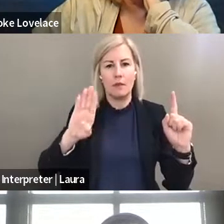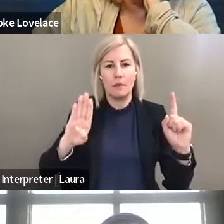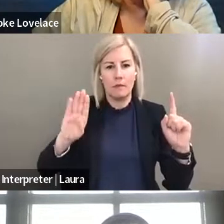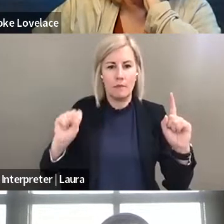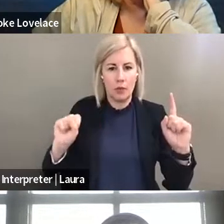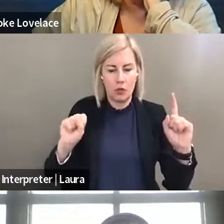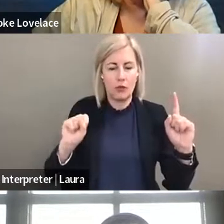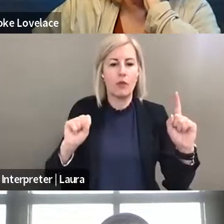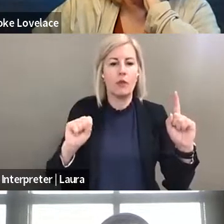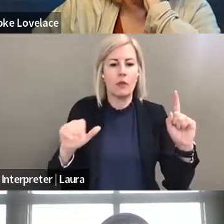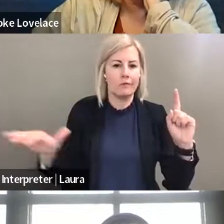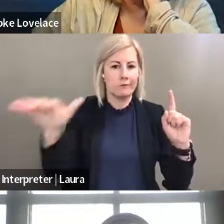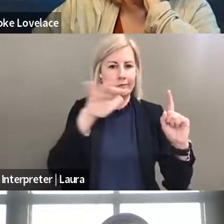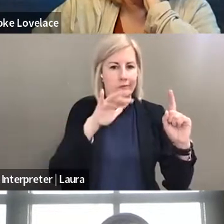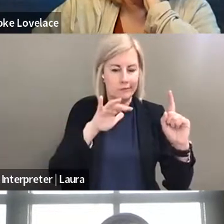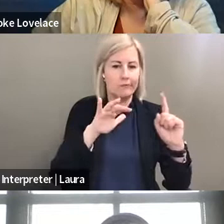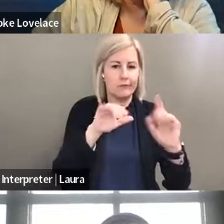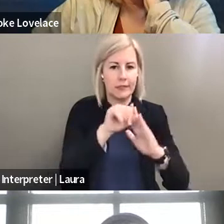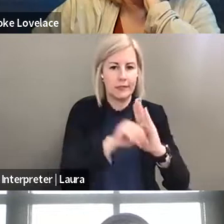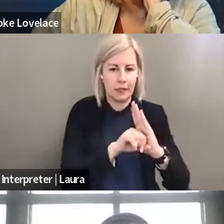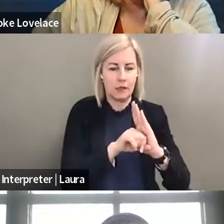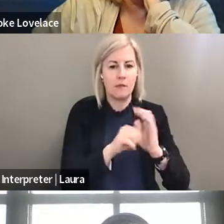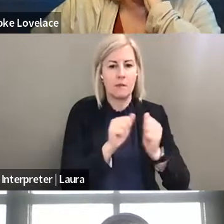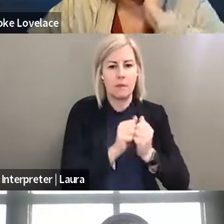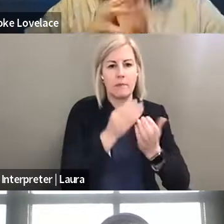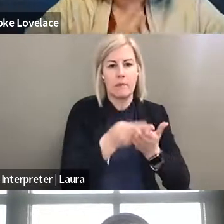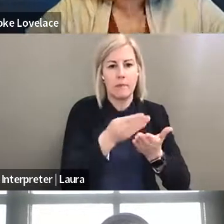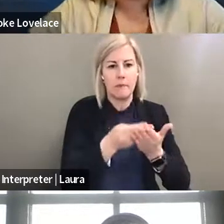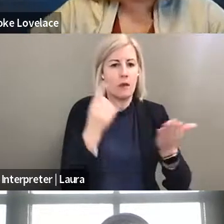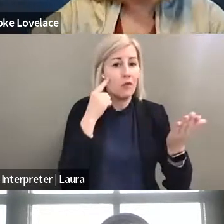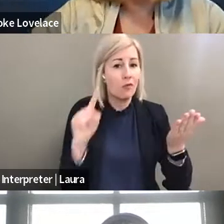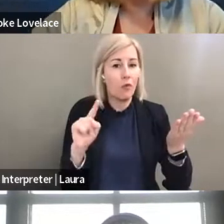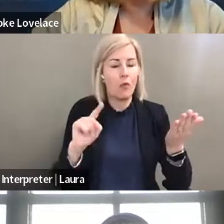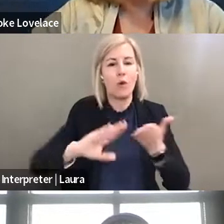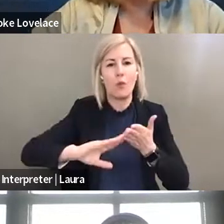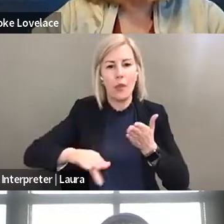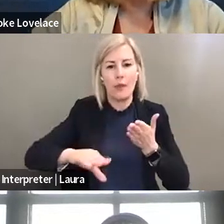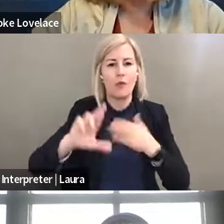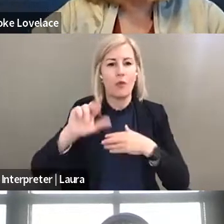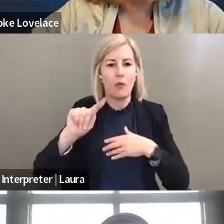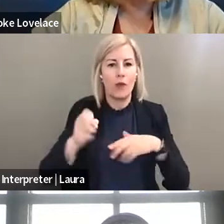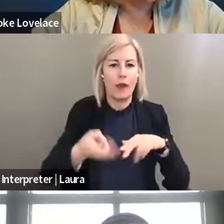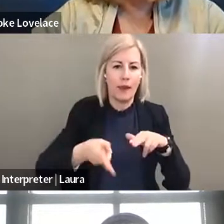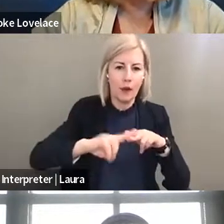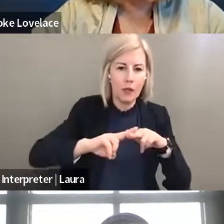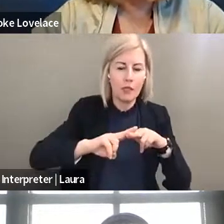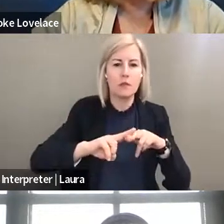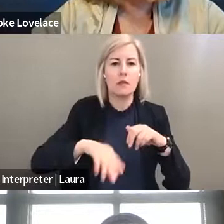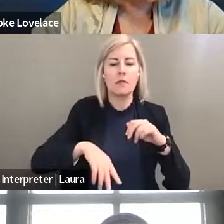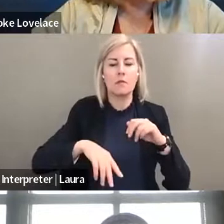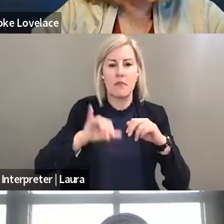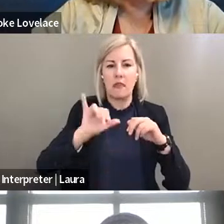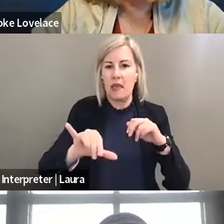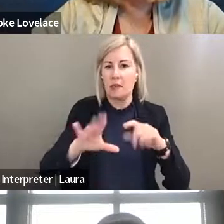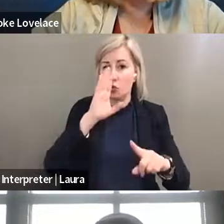out in around the state with money for waiver rate increases. So those are to go